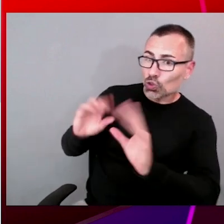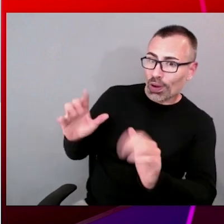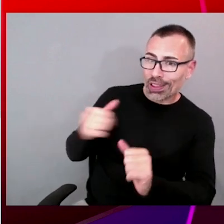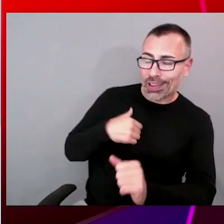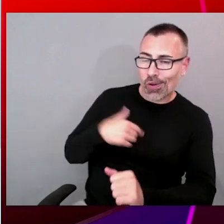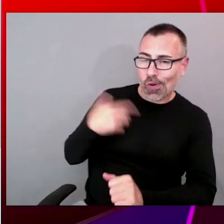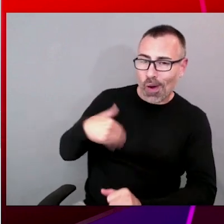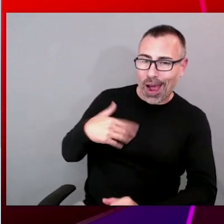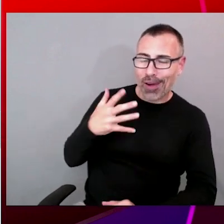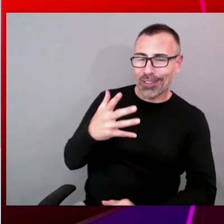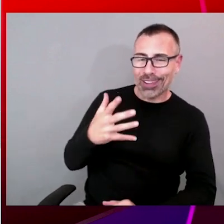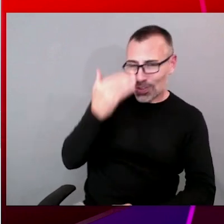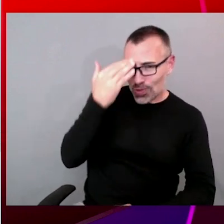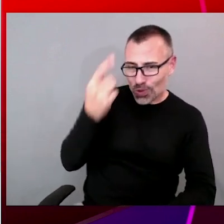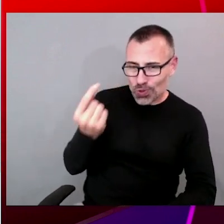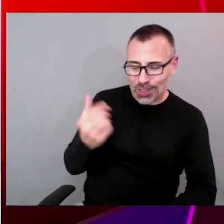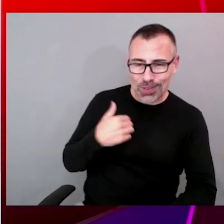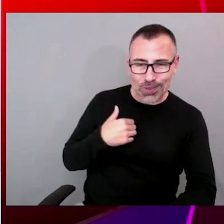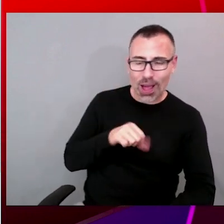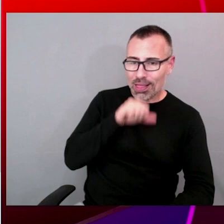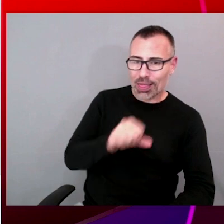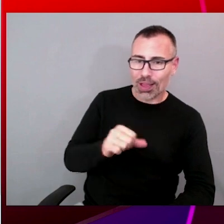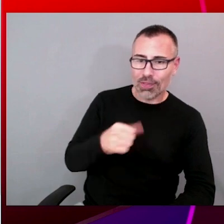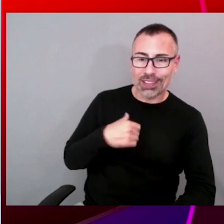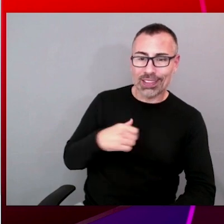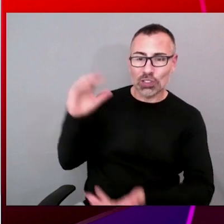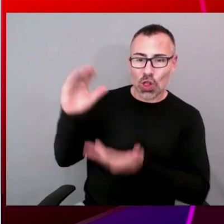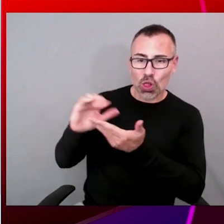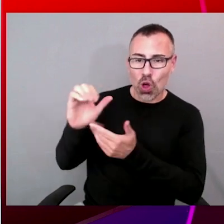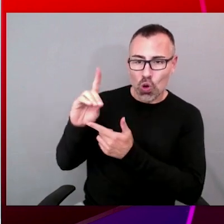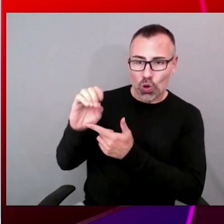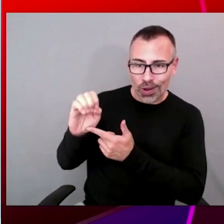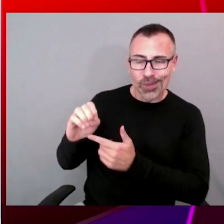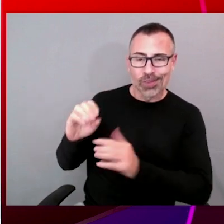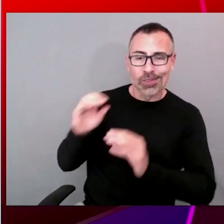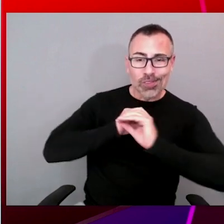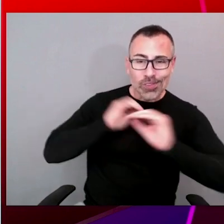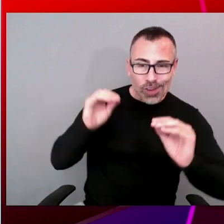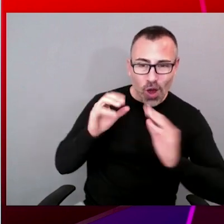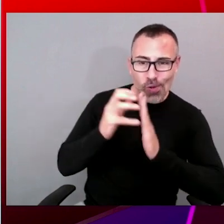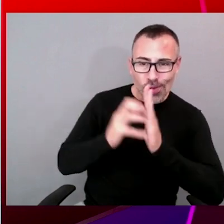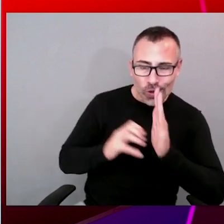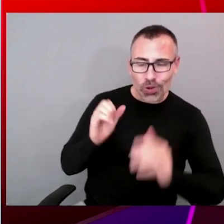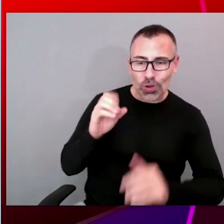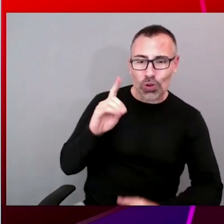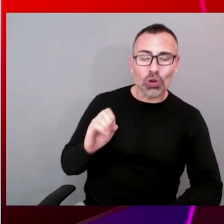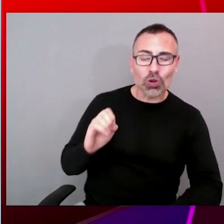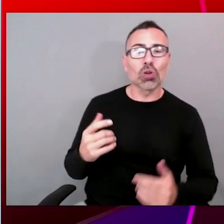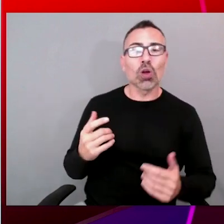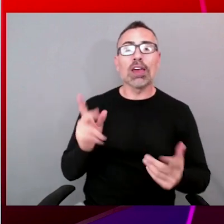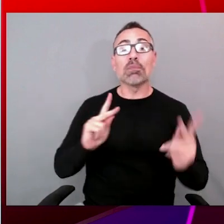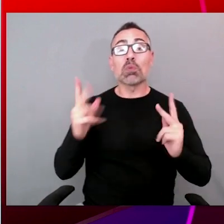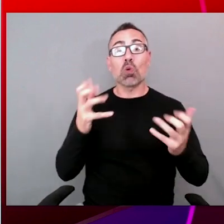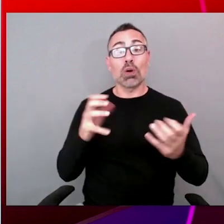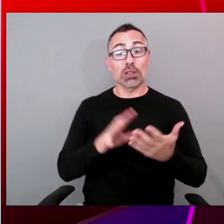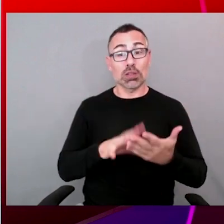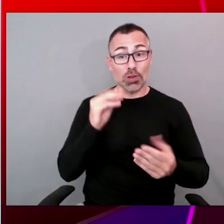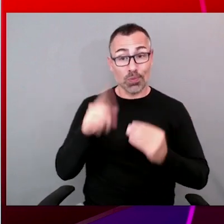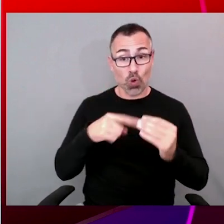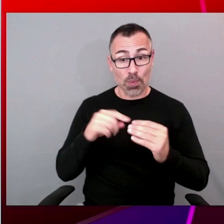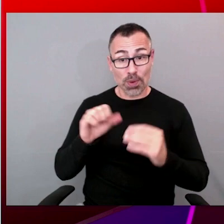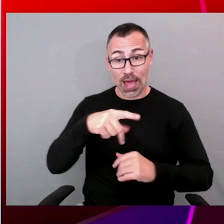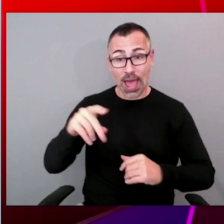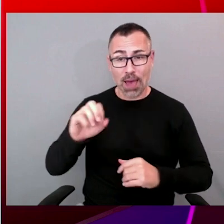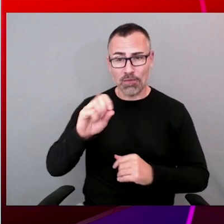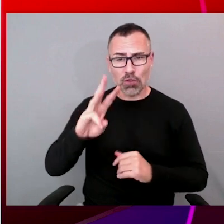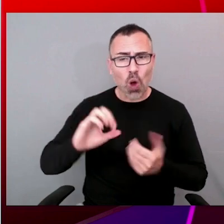it is. I love that there's low code, no code. So where can people, if they want to use AppFlow, learn more about like these data connectors and features? How